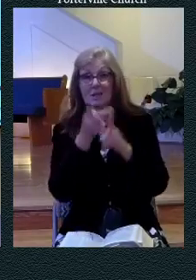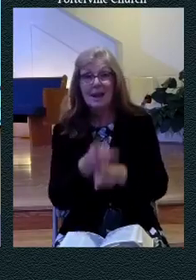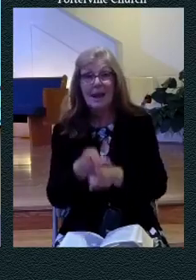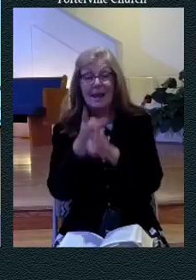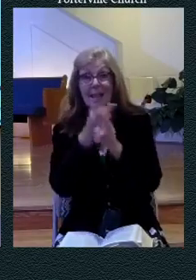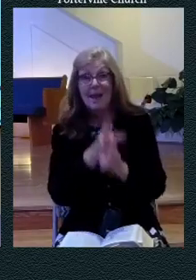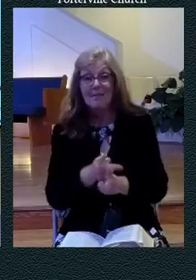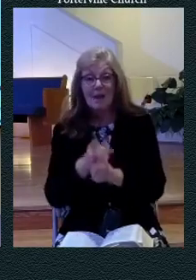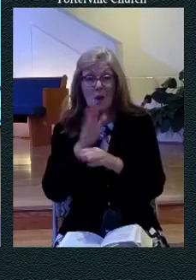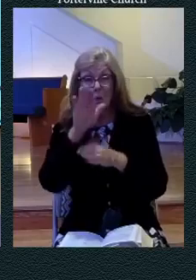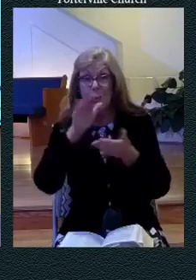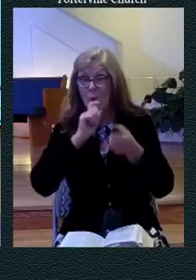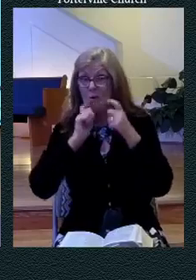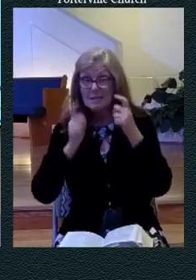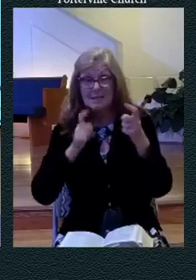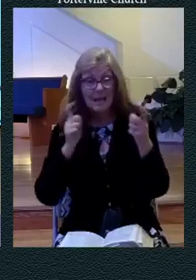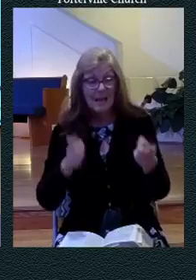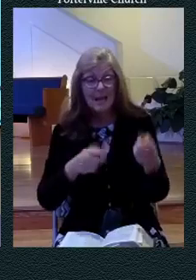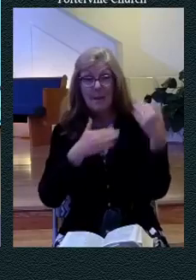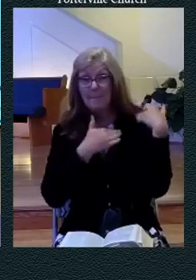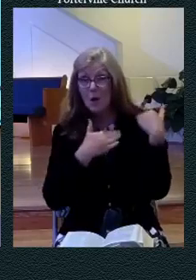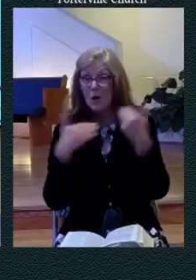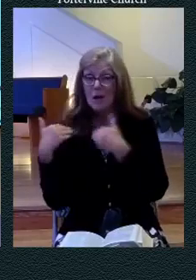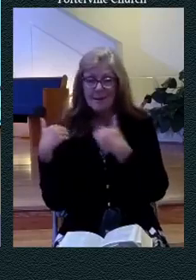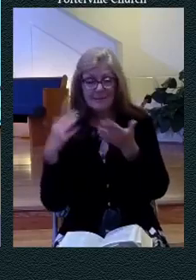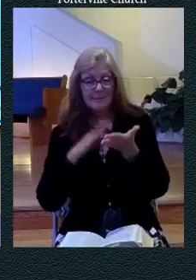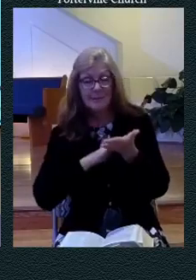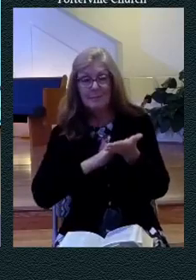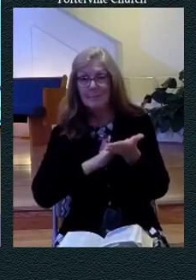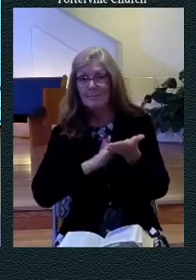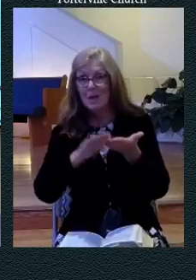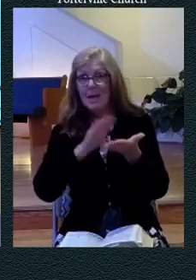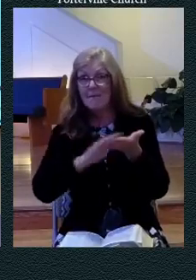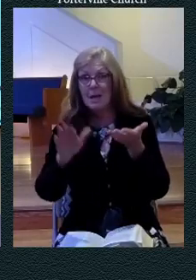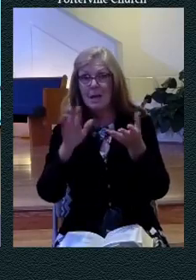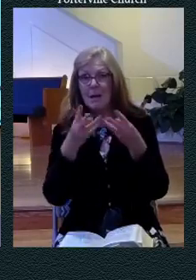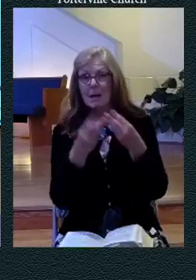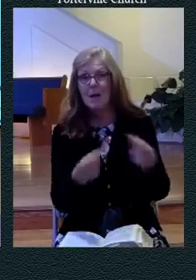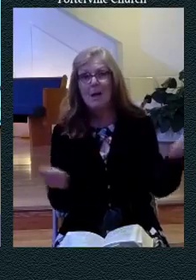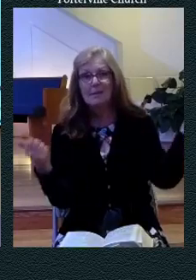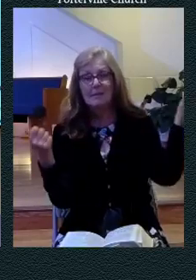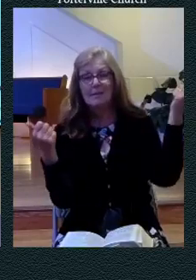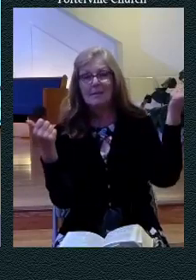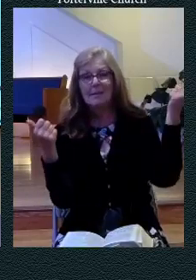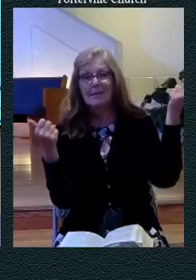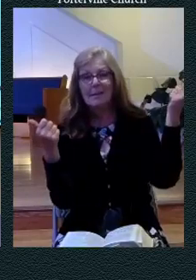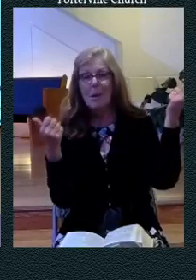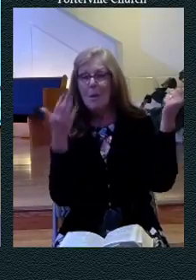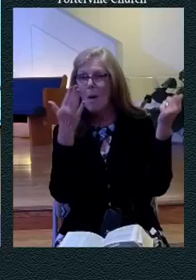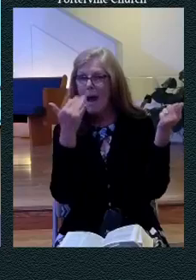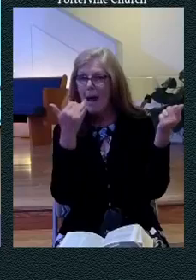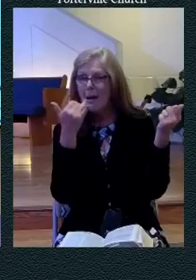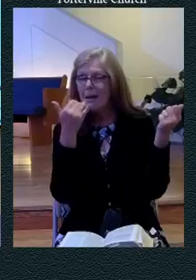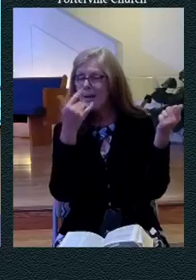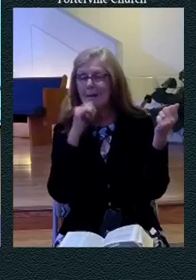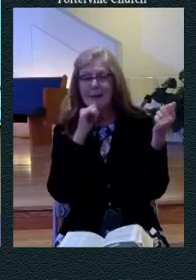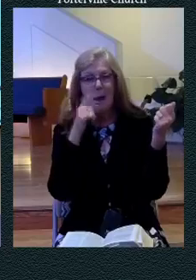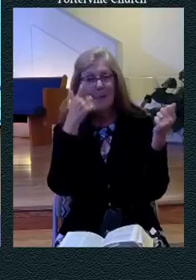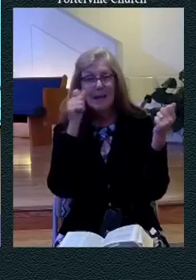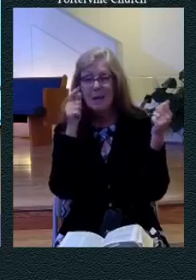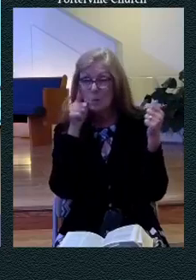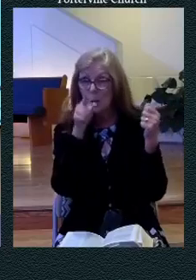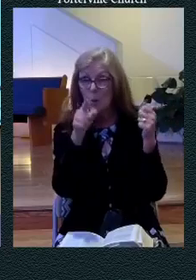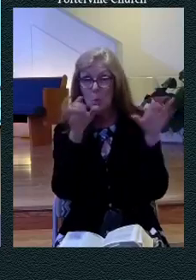burden is gone, not because of something you did, but because of what he, in great love, has